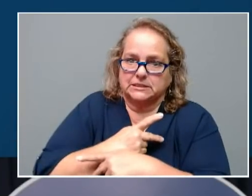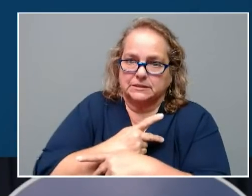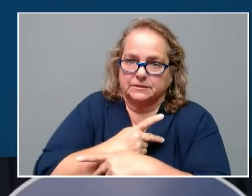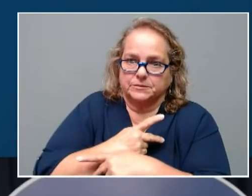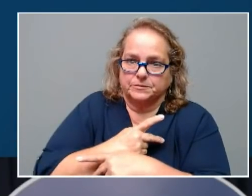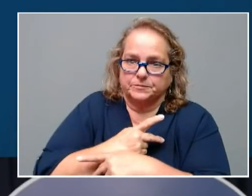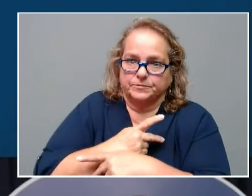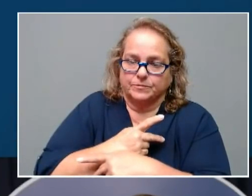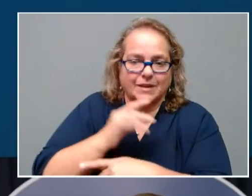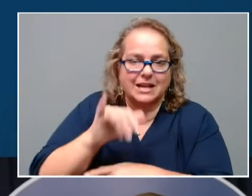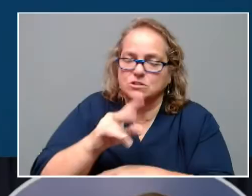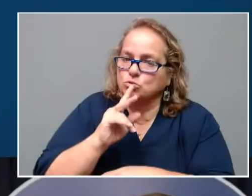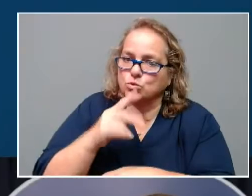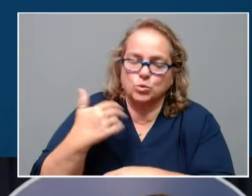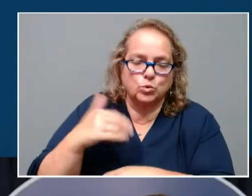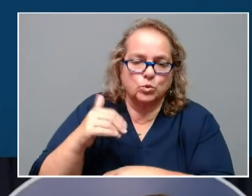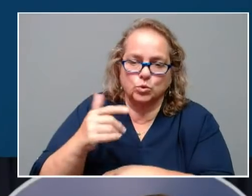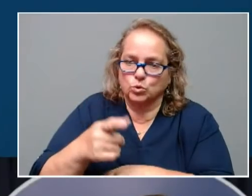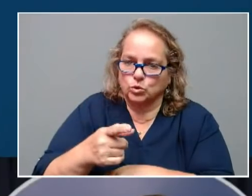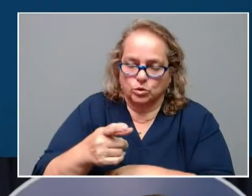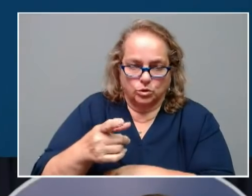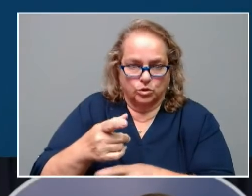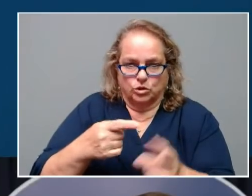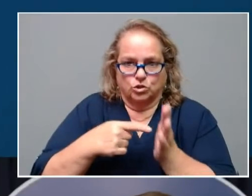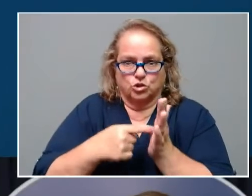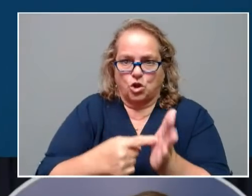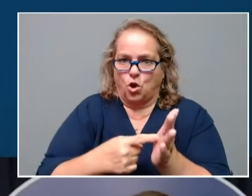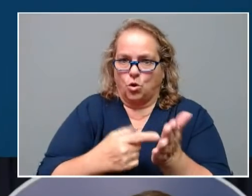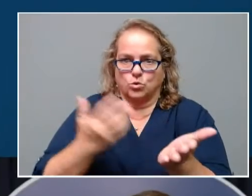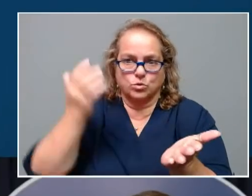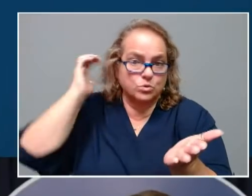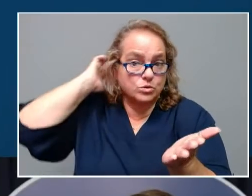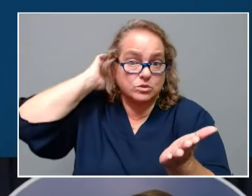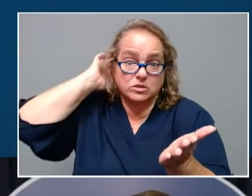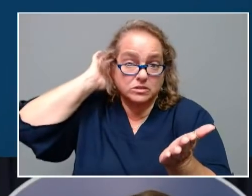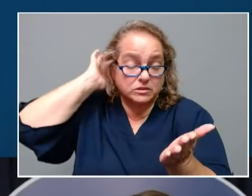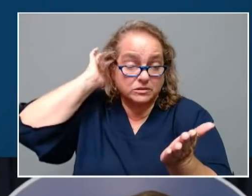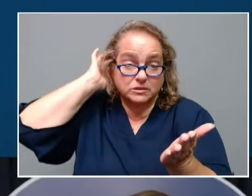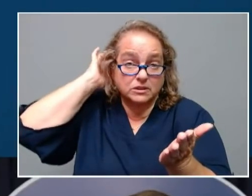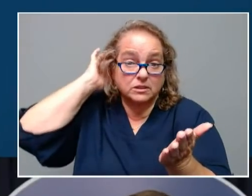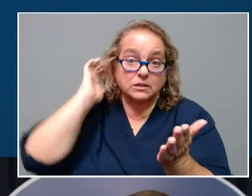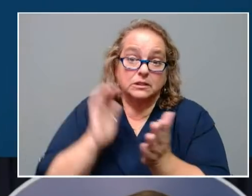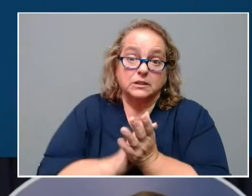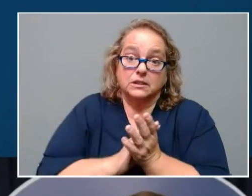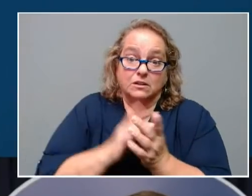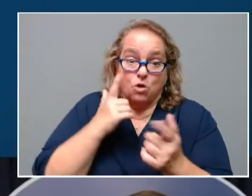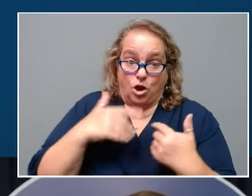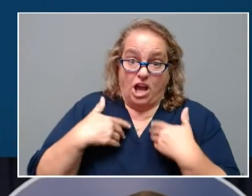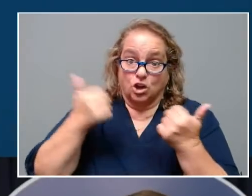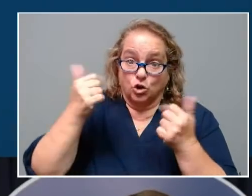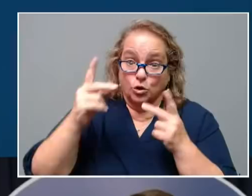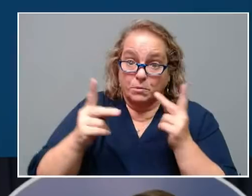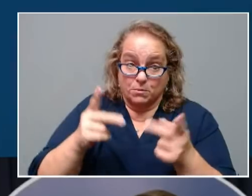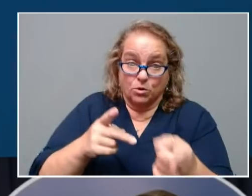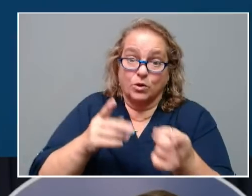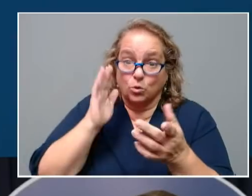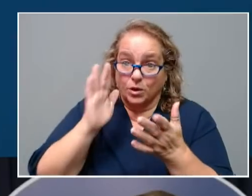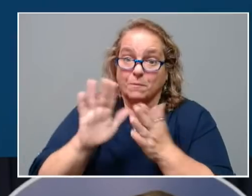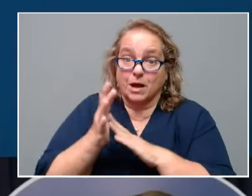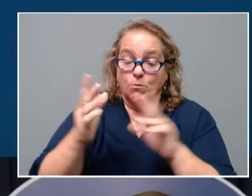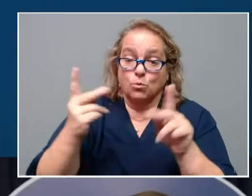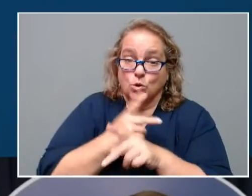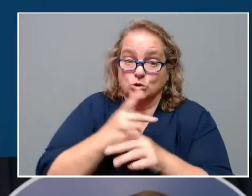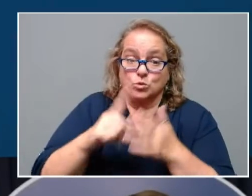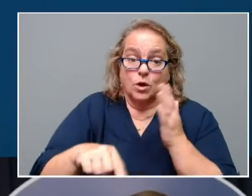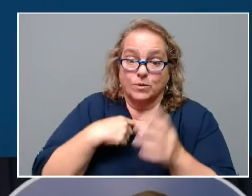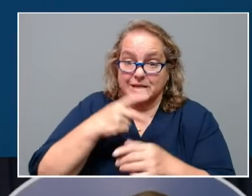really significant. And I'm telling you, for younger people, this is only going to get worse with what we're seeing every day and what we're hearing. I know of